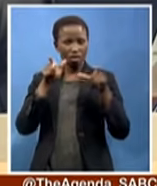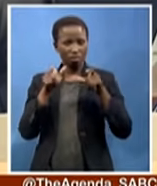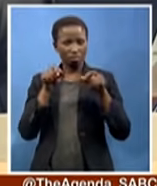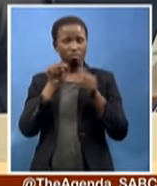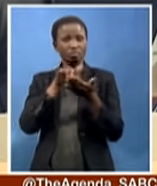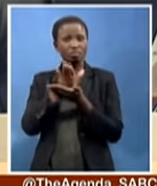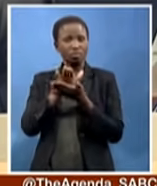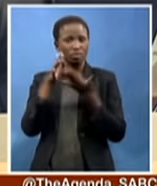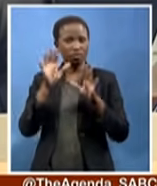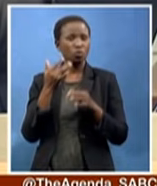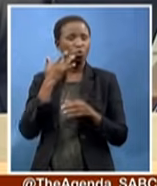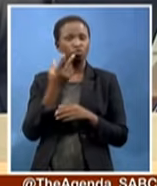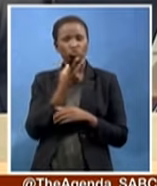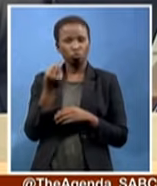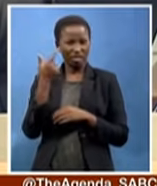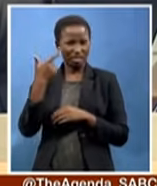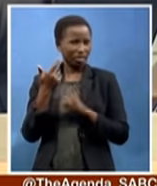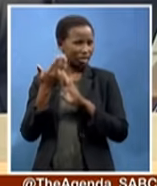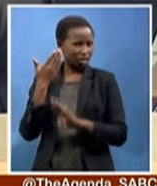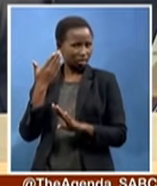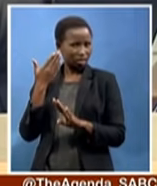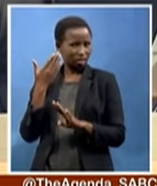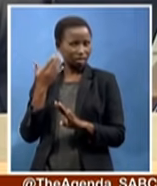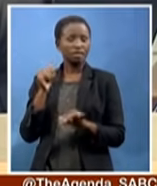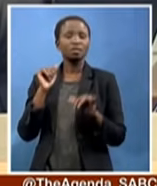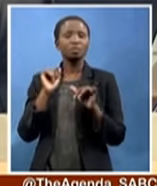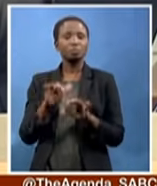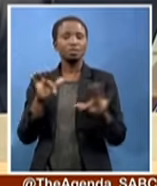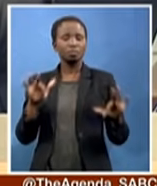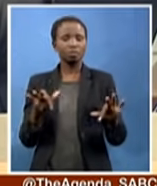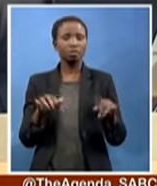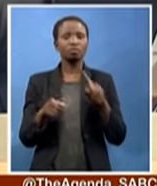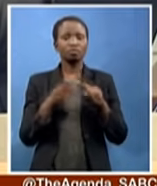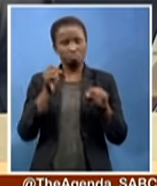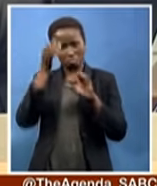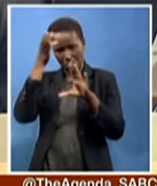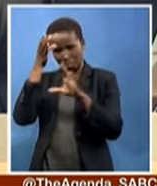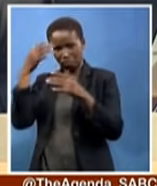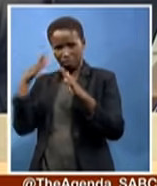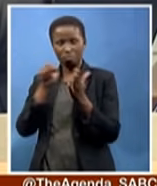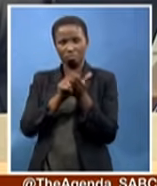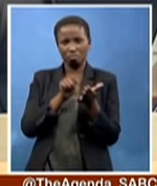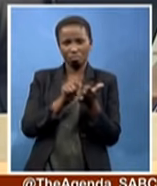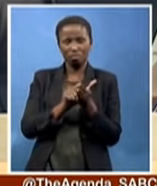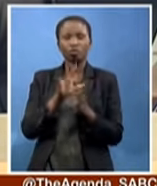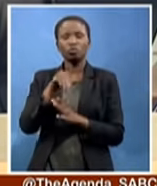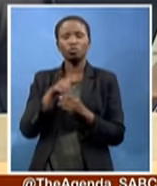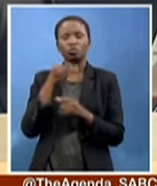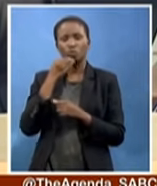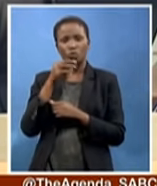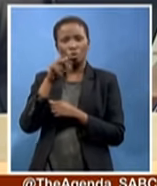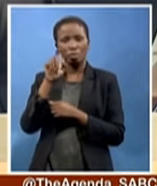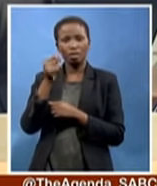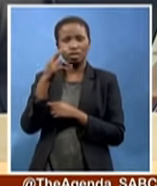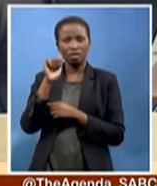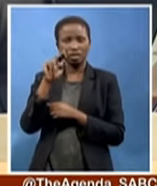written by a number of scholars, including one called Matheson, said that with specific reference to